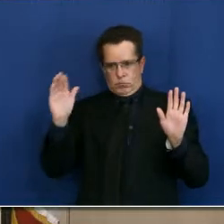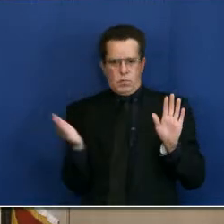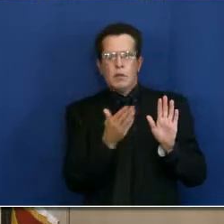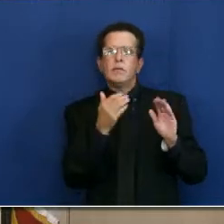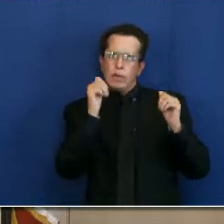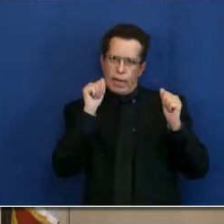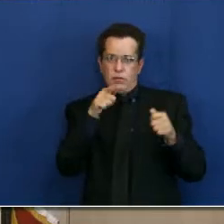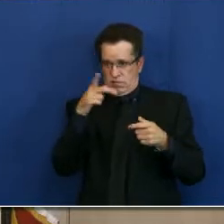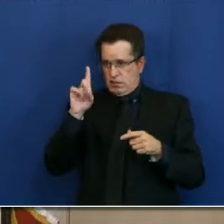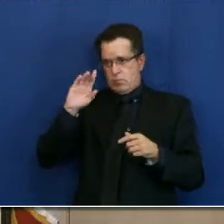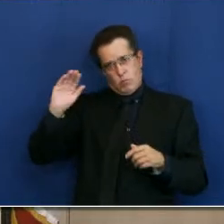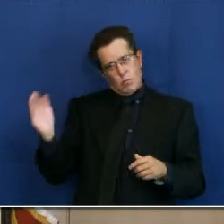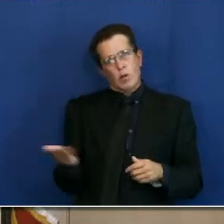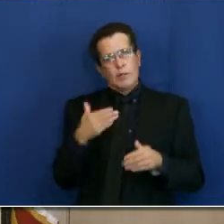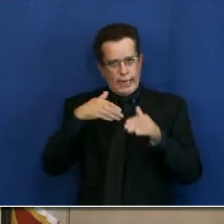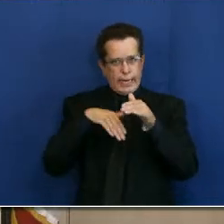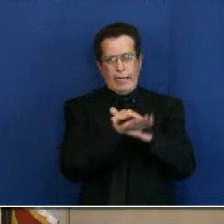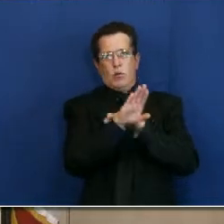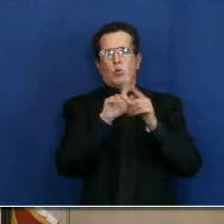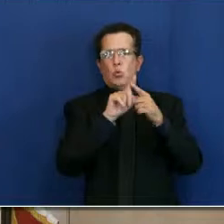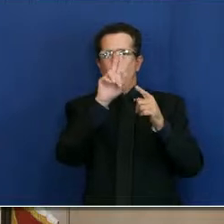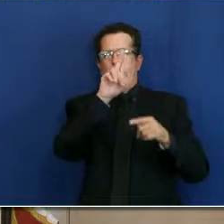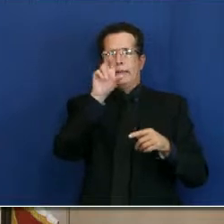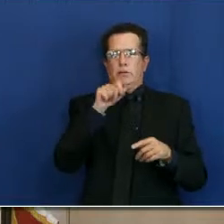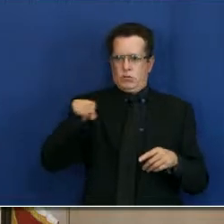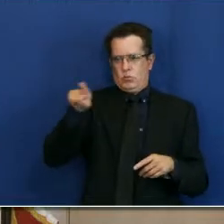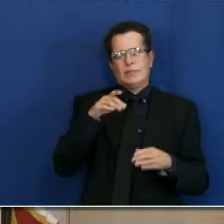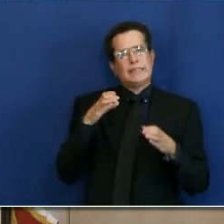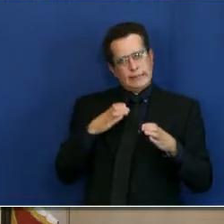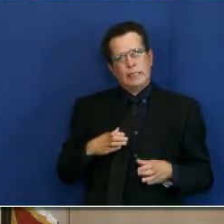the United States, either because they're permanent resident